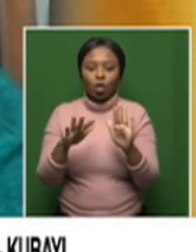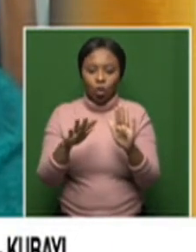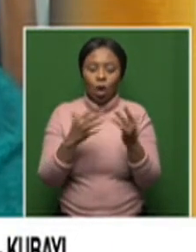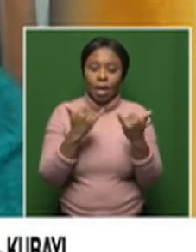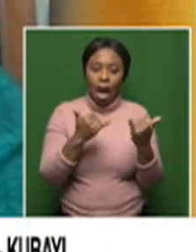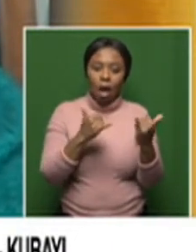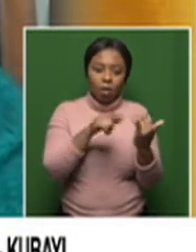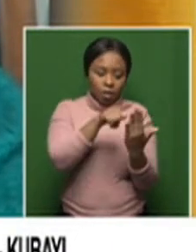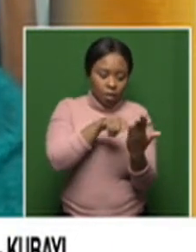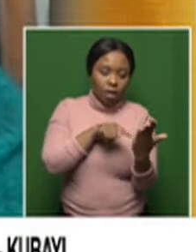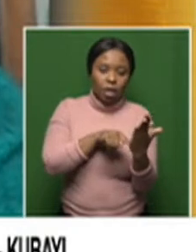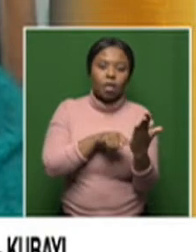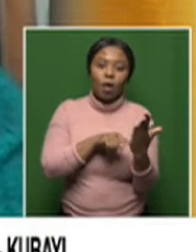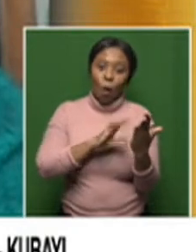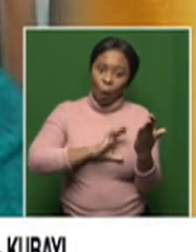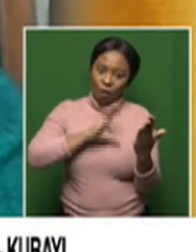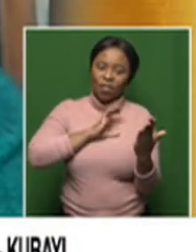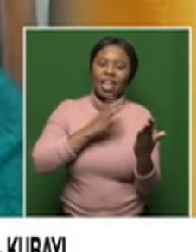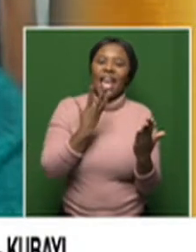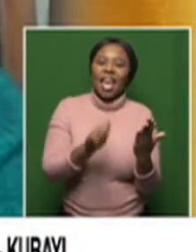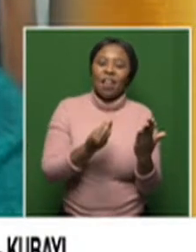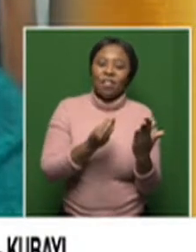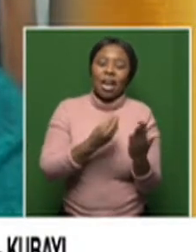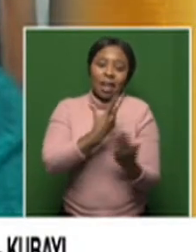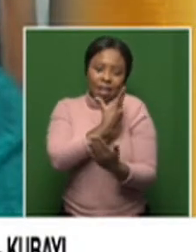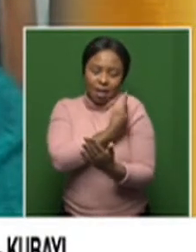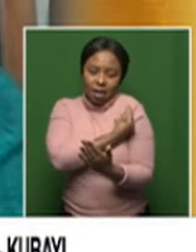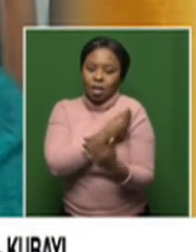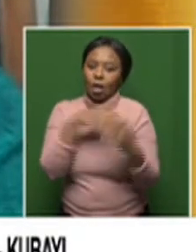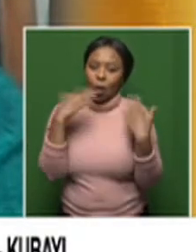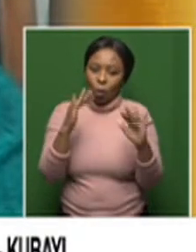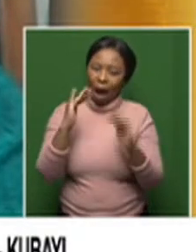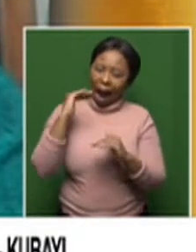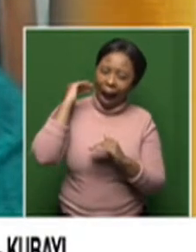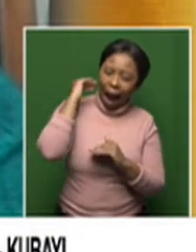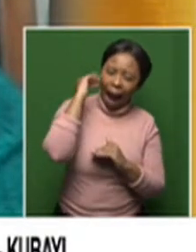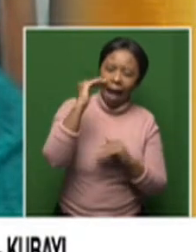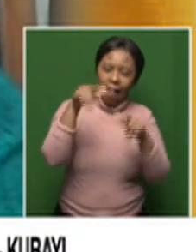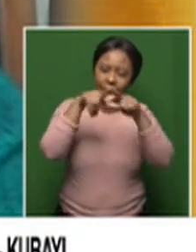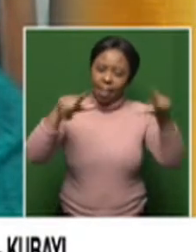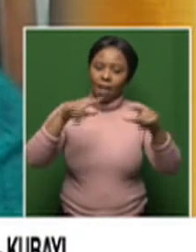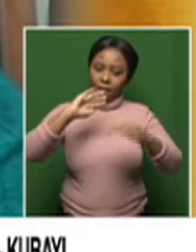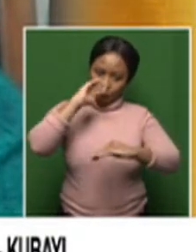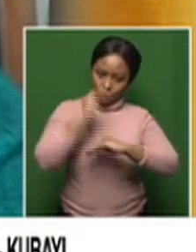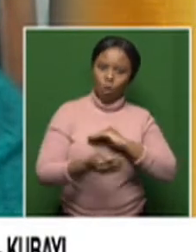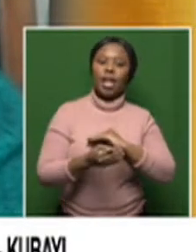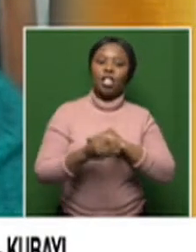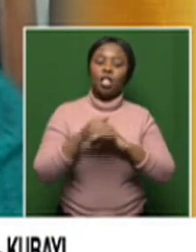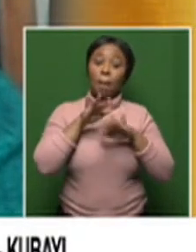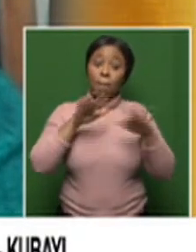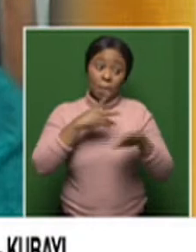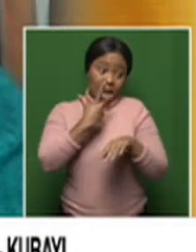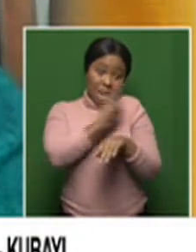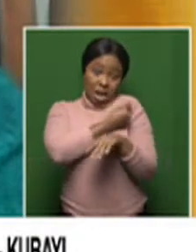provides confidence that the vaccine confers high levels of protection to those who have been